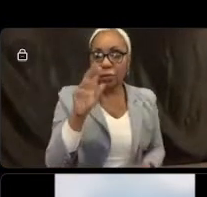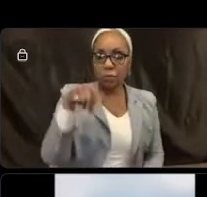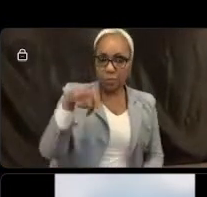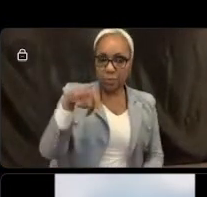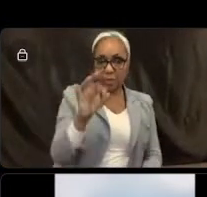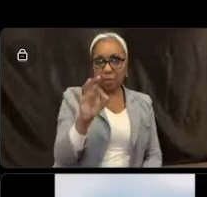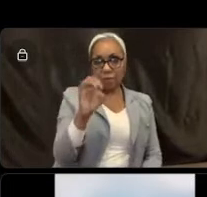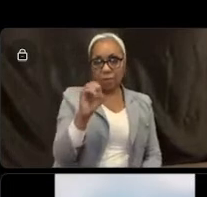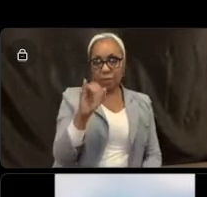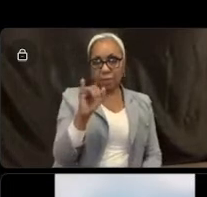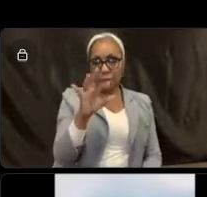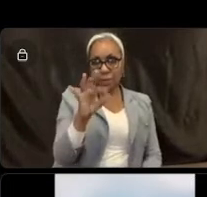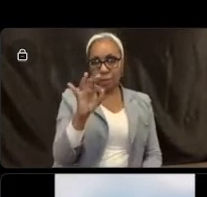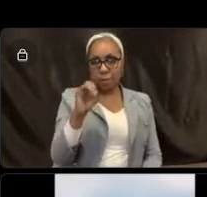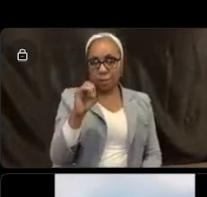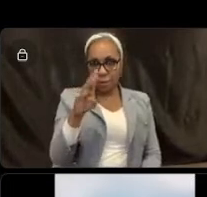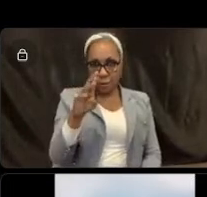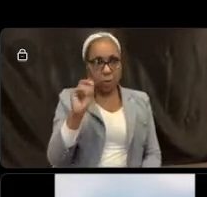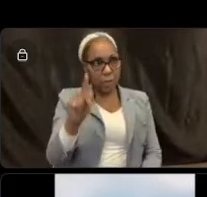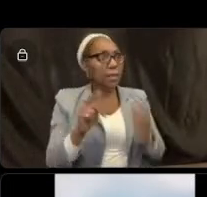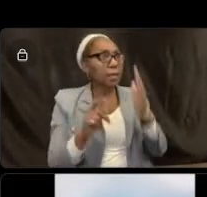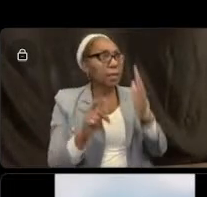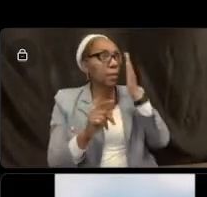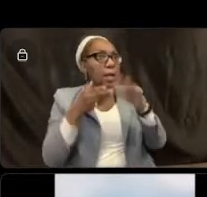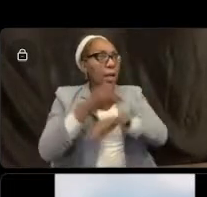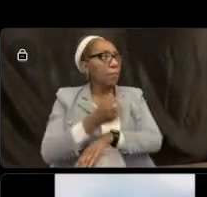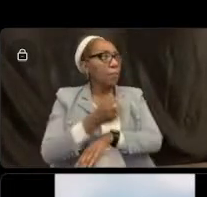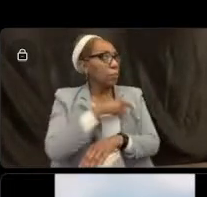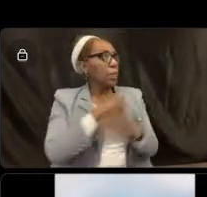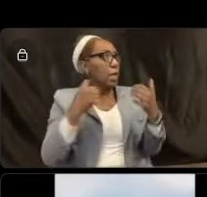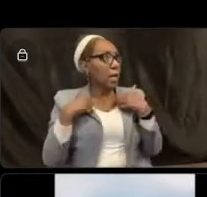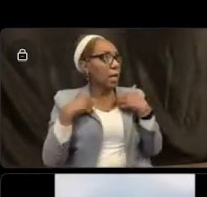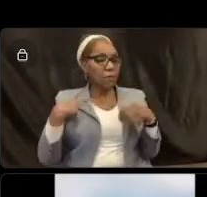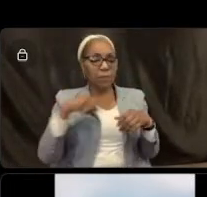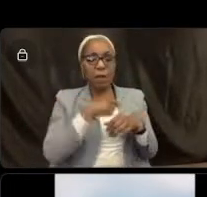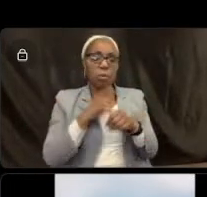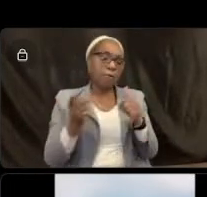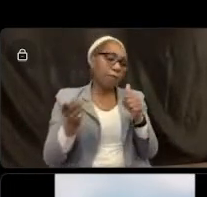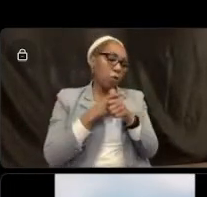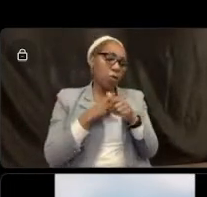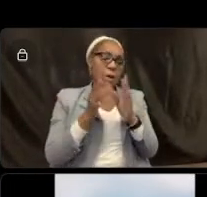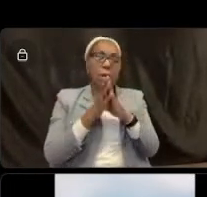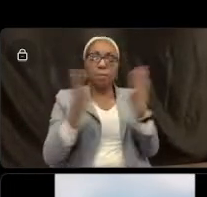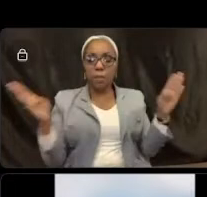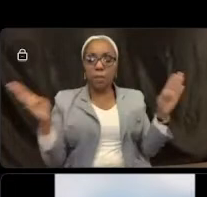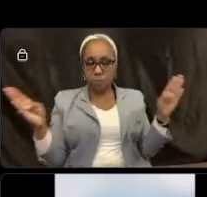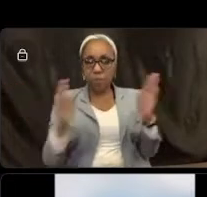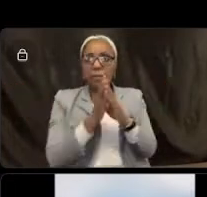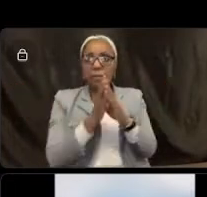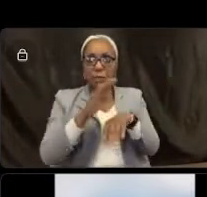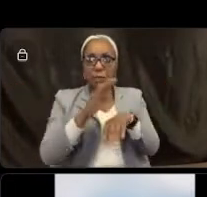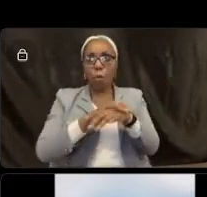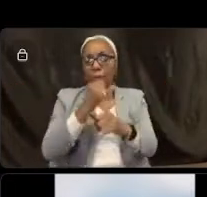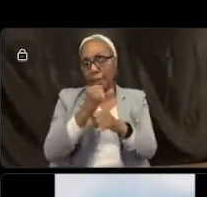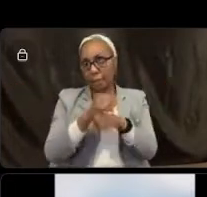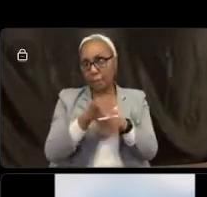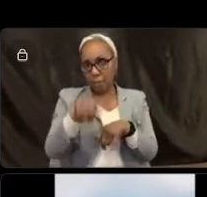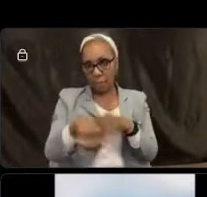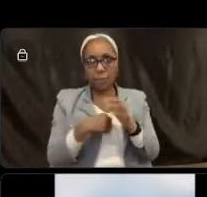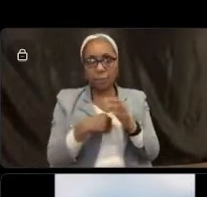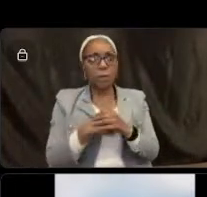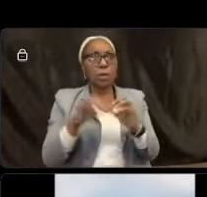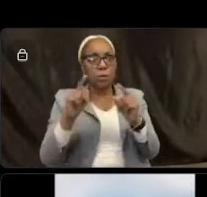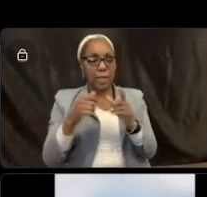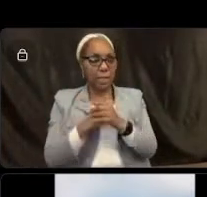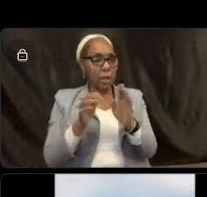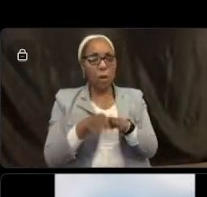was really on the right after we had our first public forum meeting on the campus,